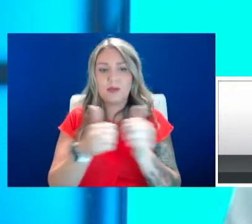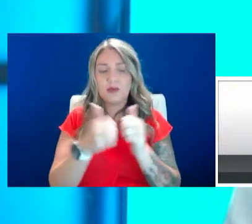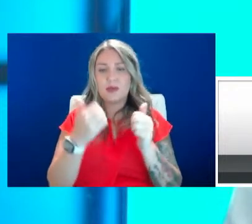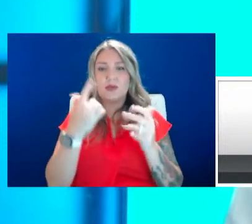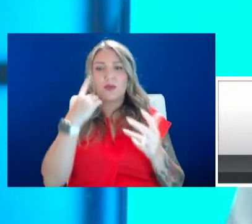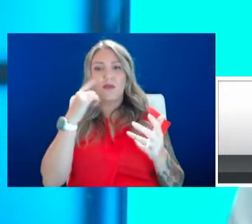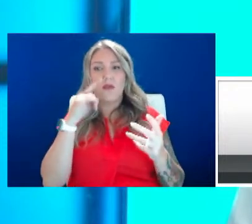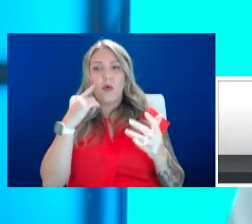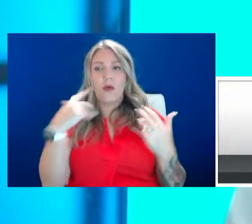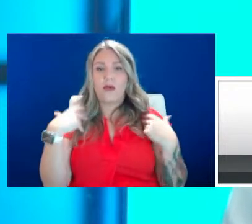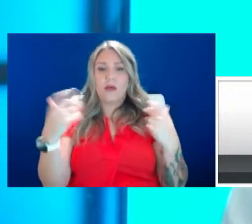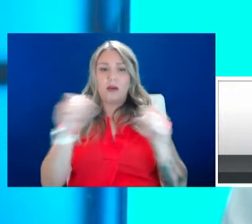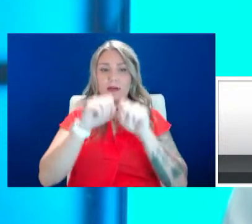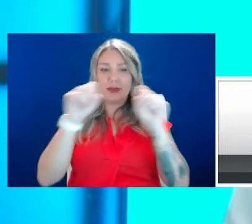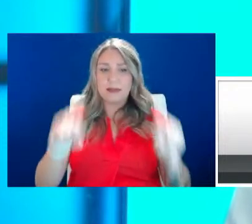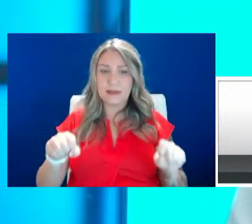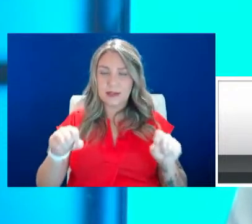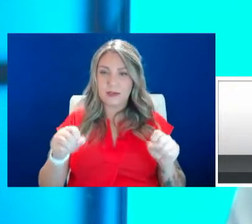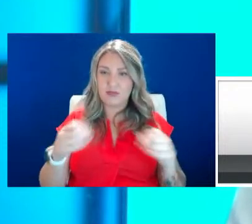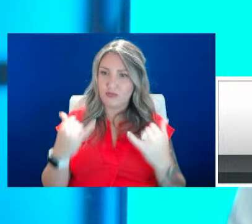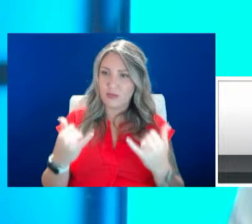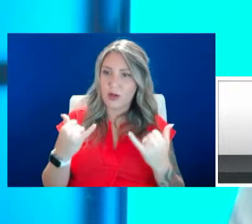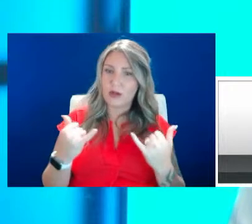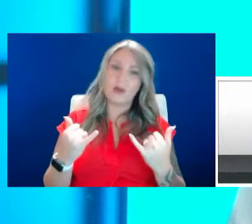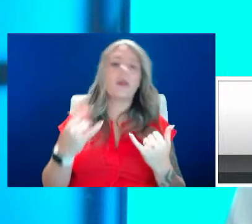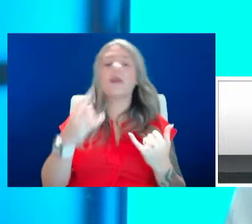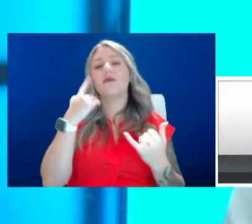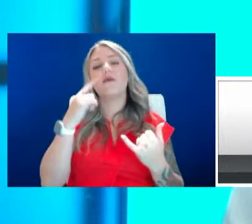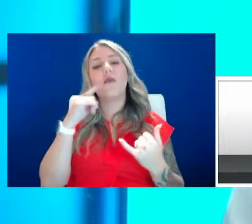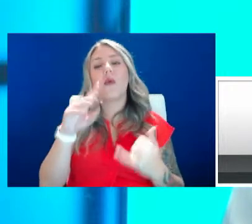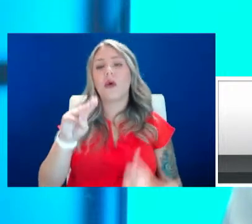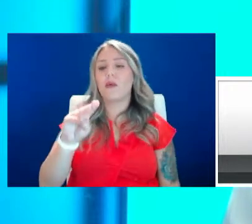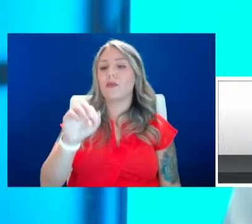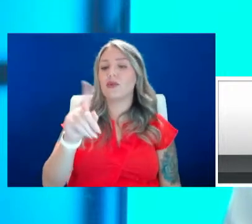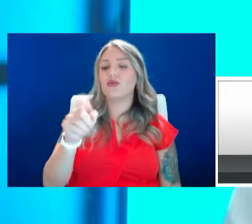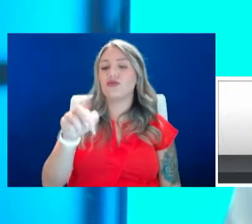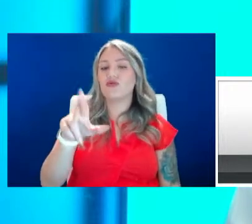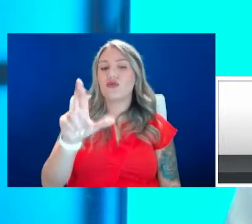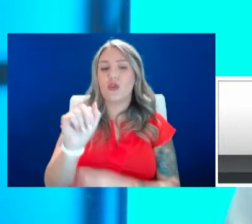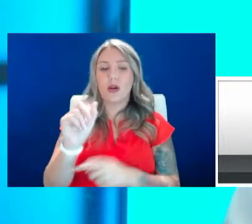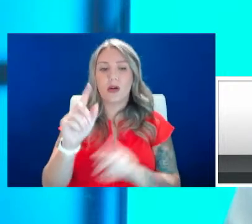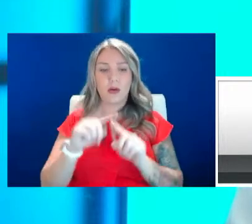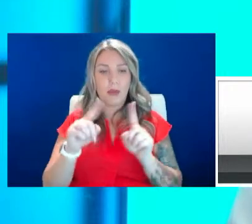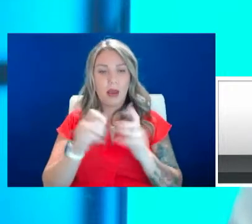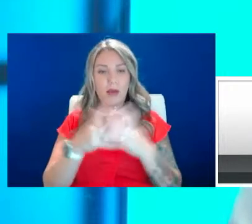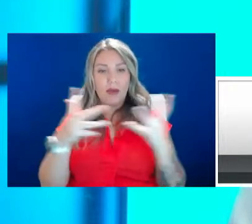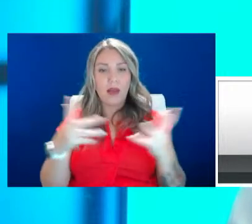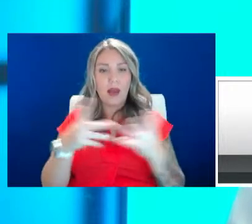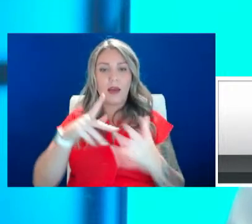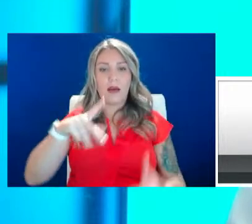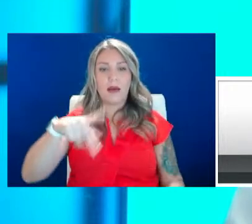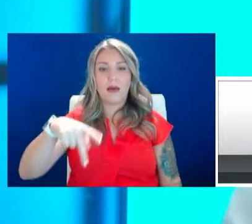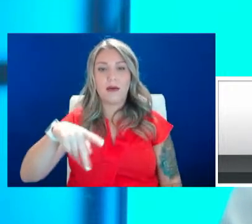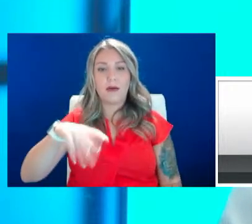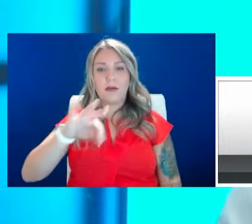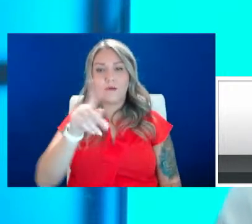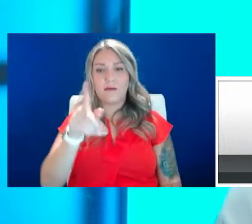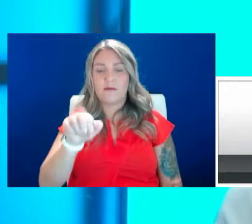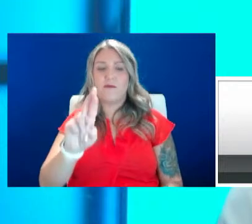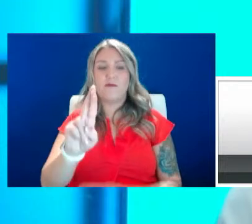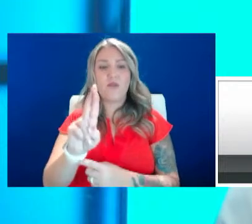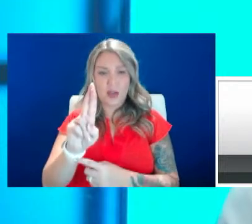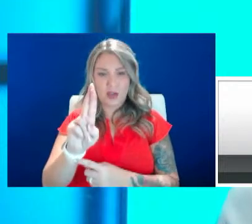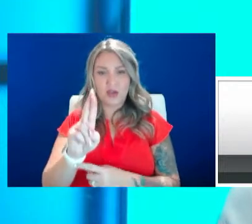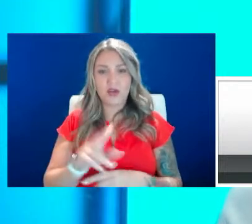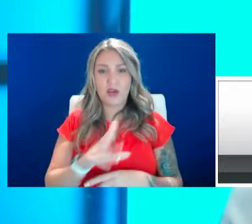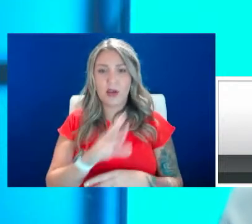our community at this point in time for Moderna, but we still do have a lot of Pfizer in stock, and again, we know